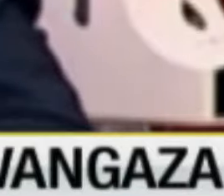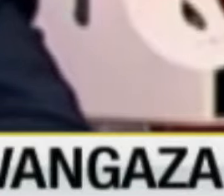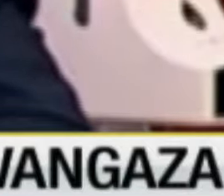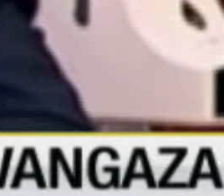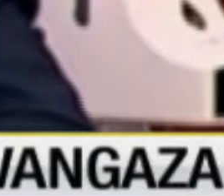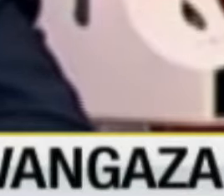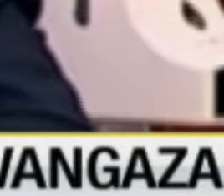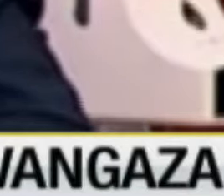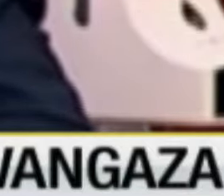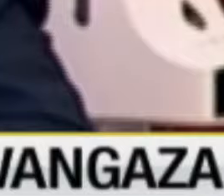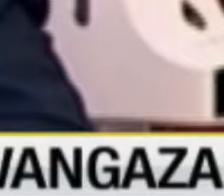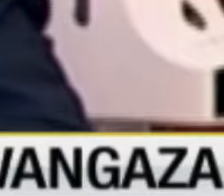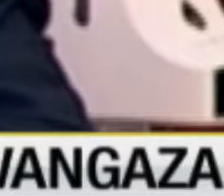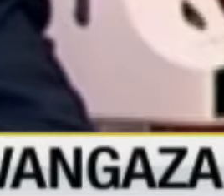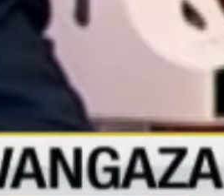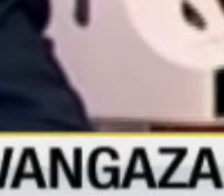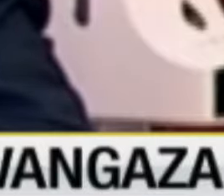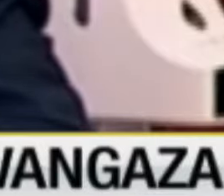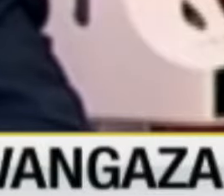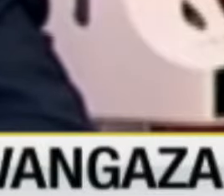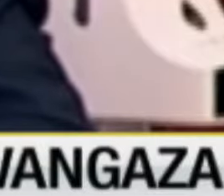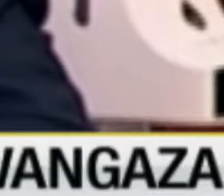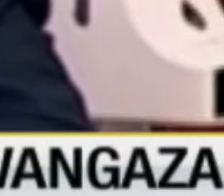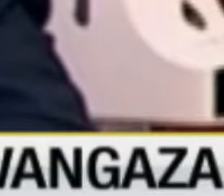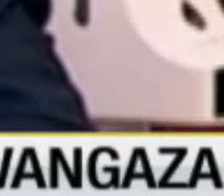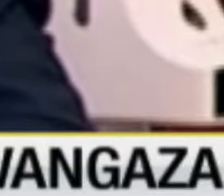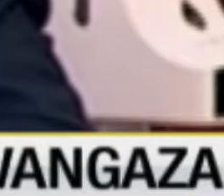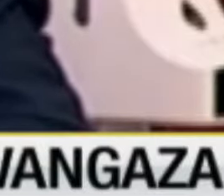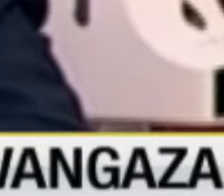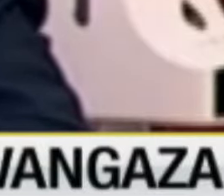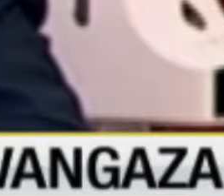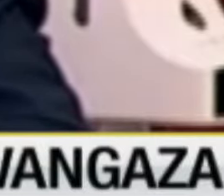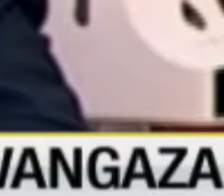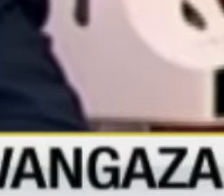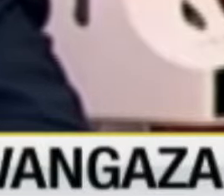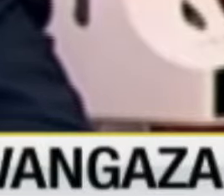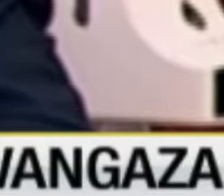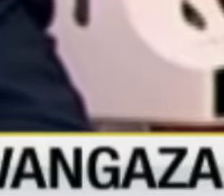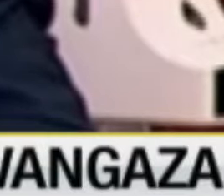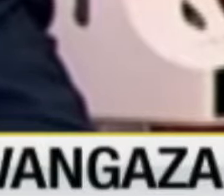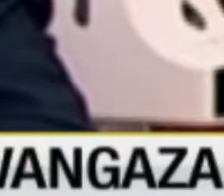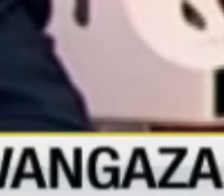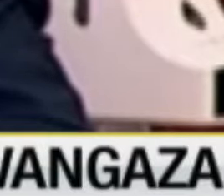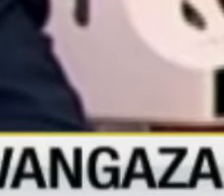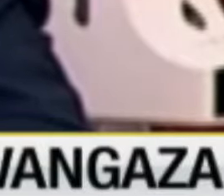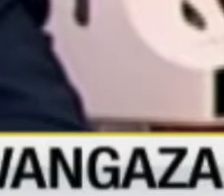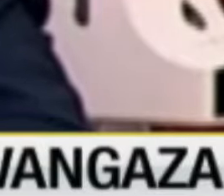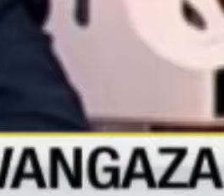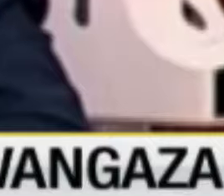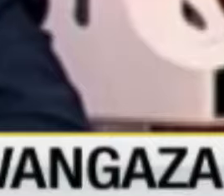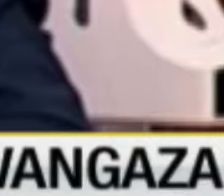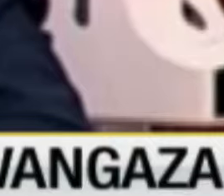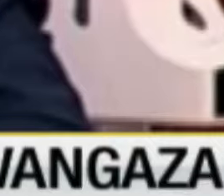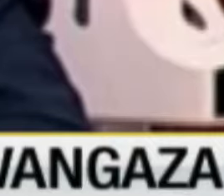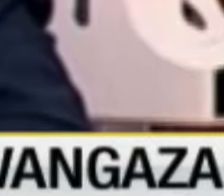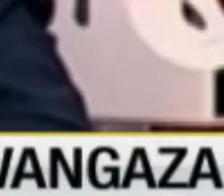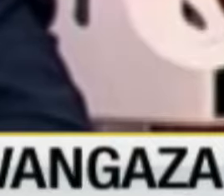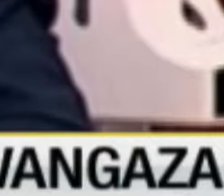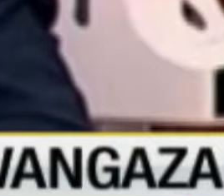takes the stand, is that she is a victim of misogyny, a